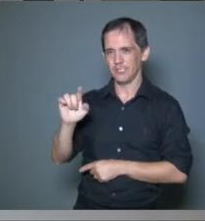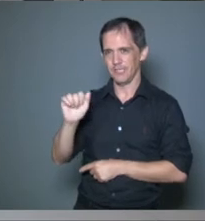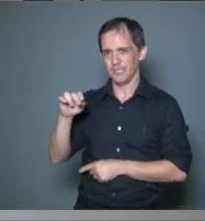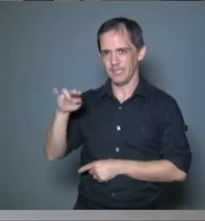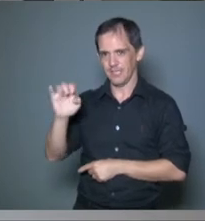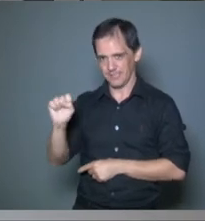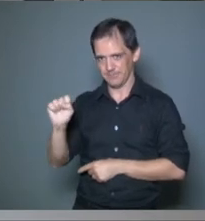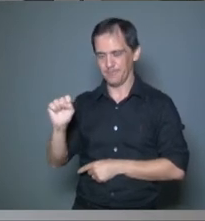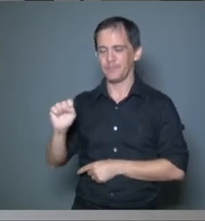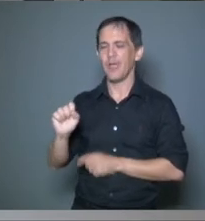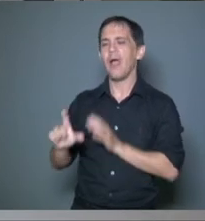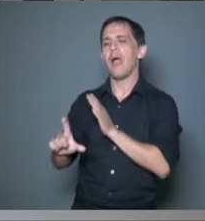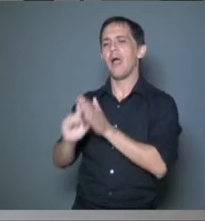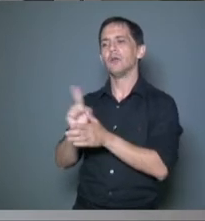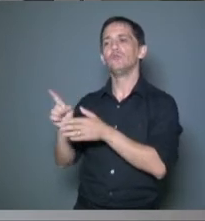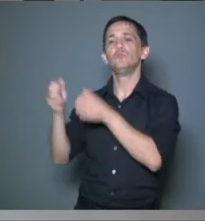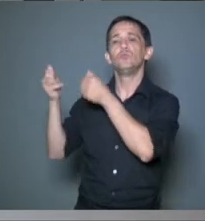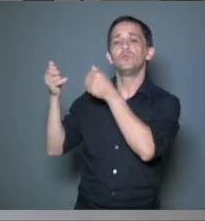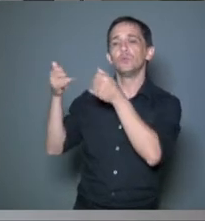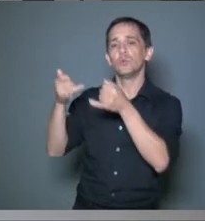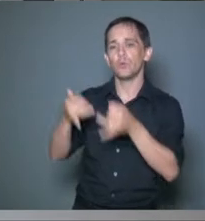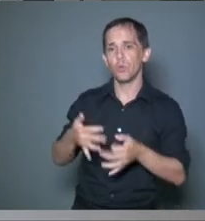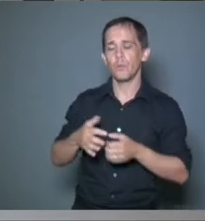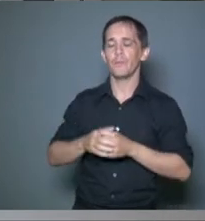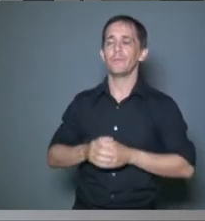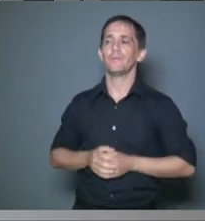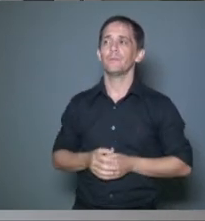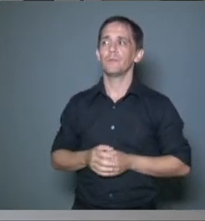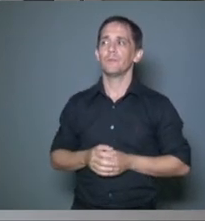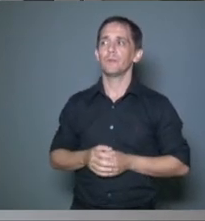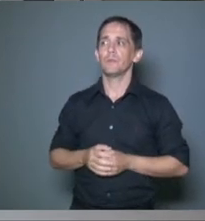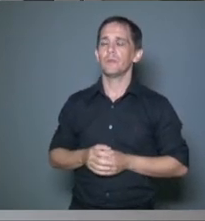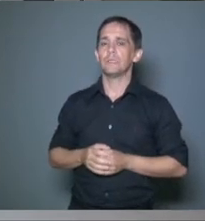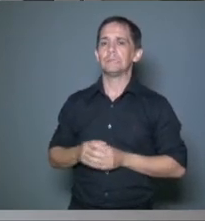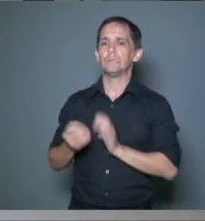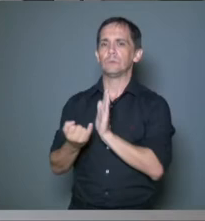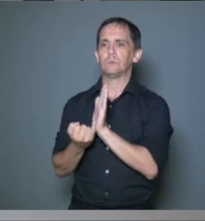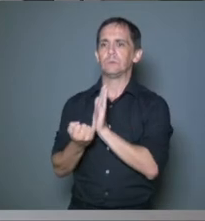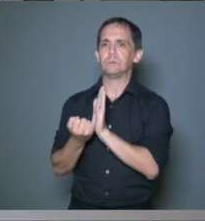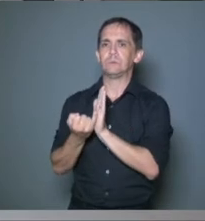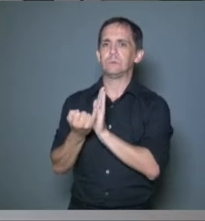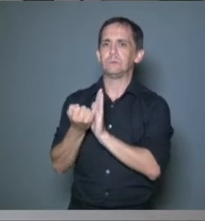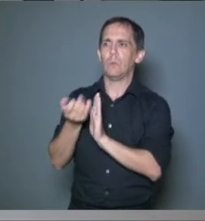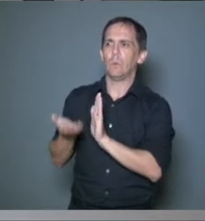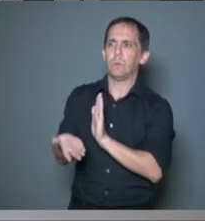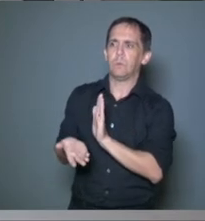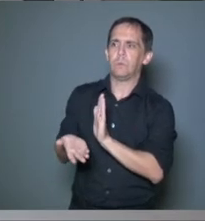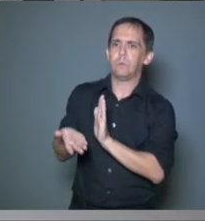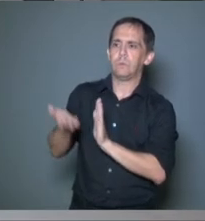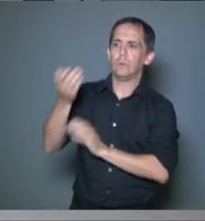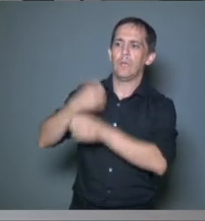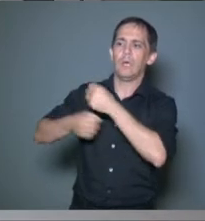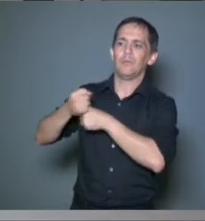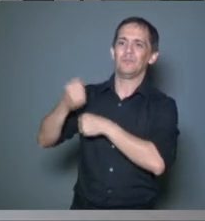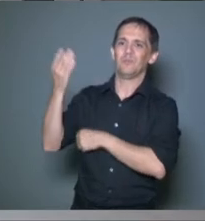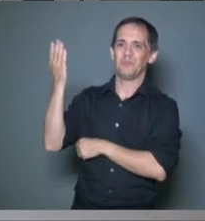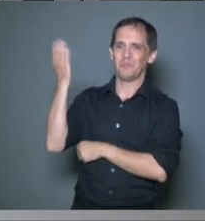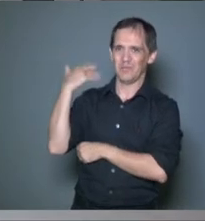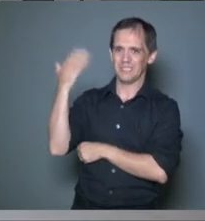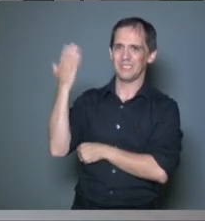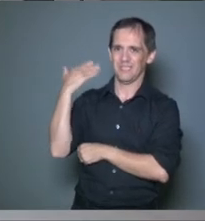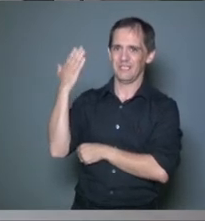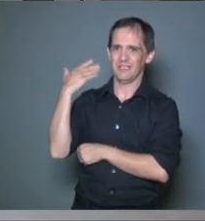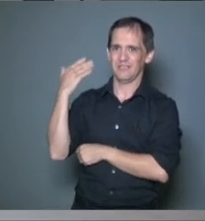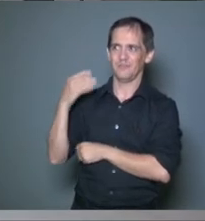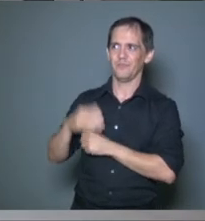You repeat something you had been saying, since the input market showed a relevant inflation last